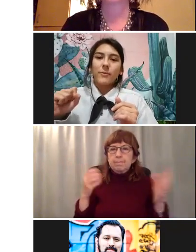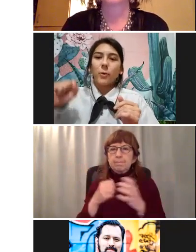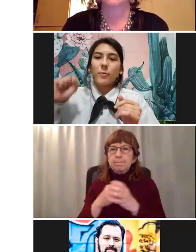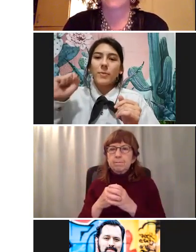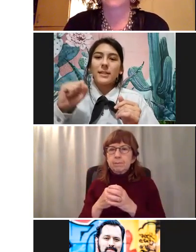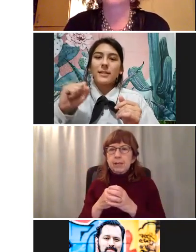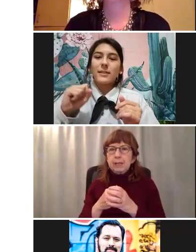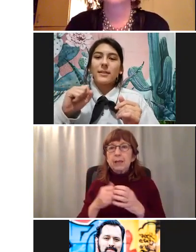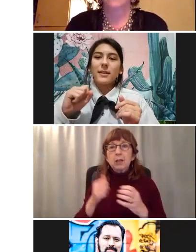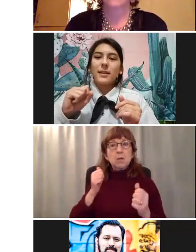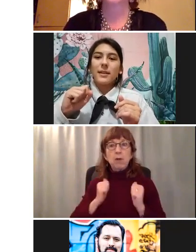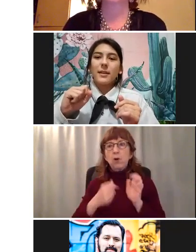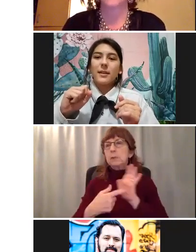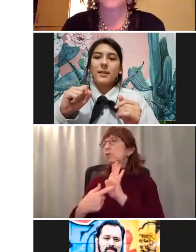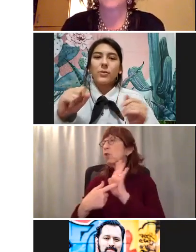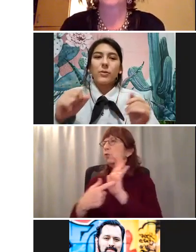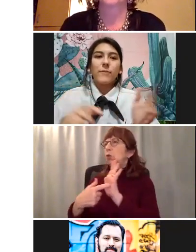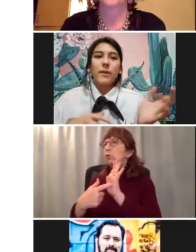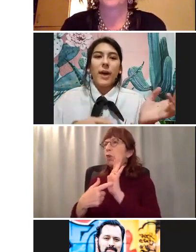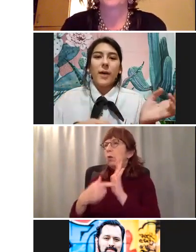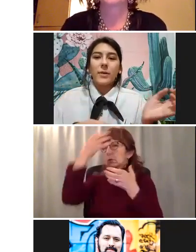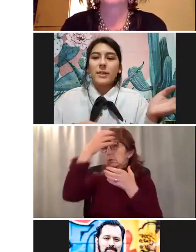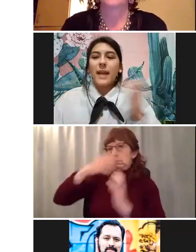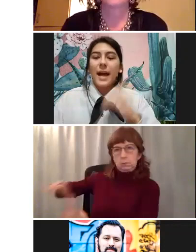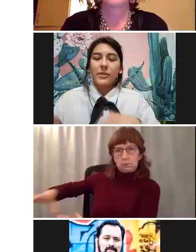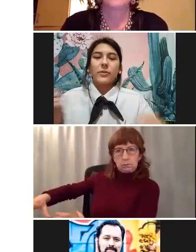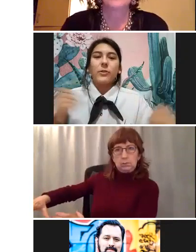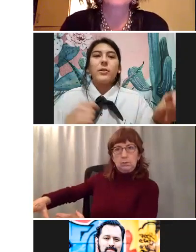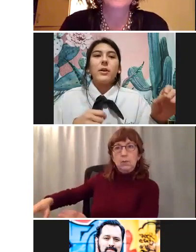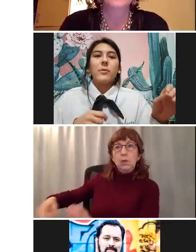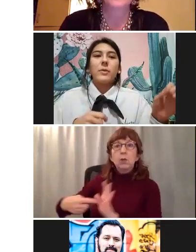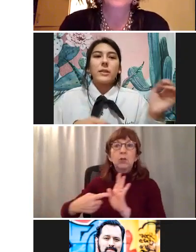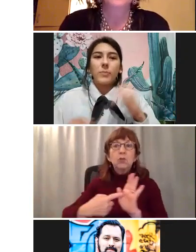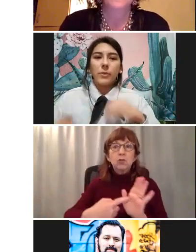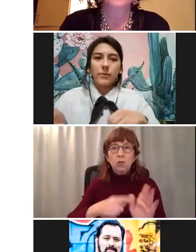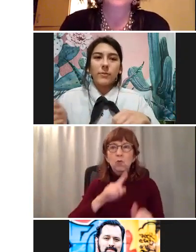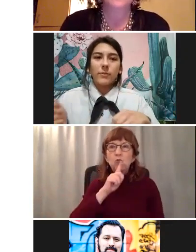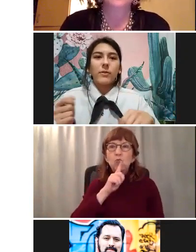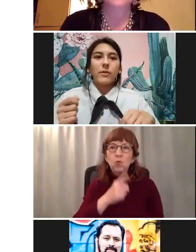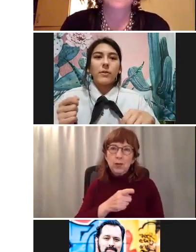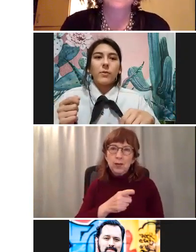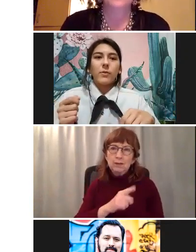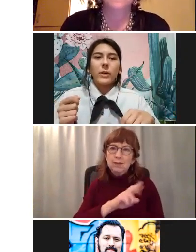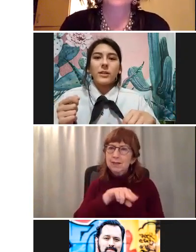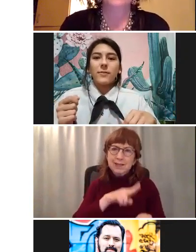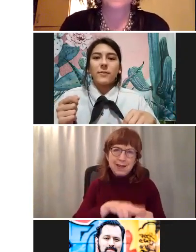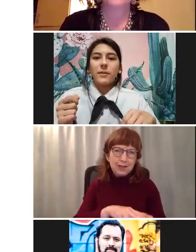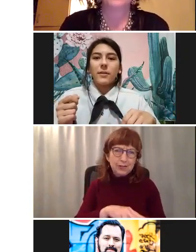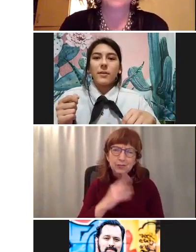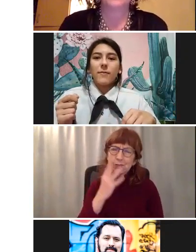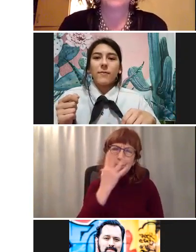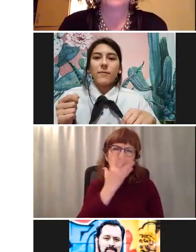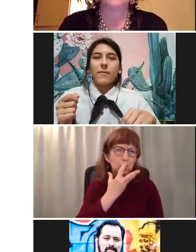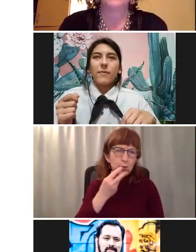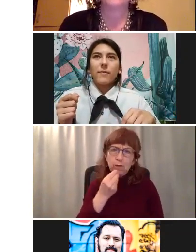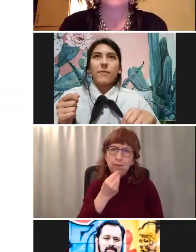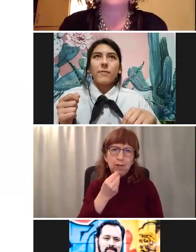the performance to reveal that which is natural, which is beautiful, which is